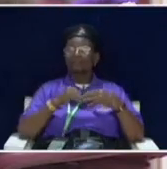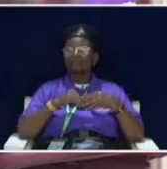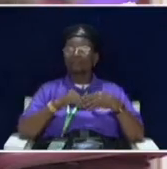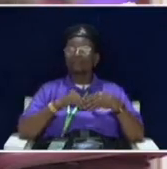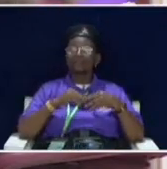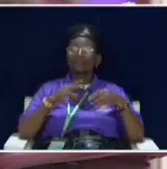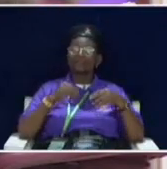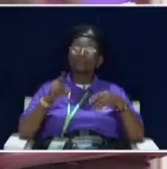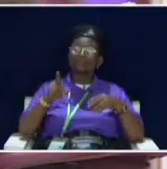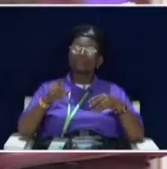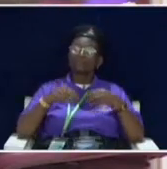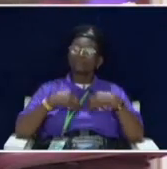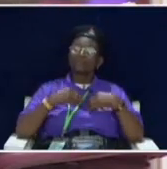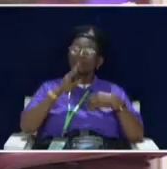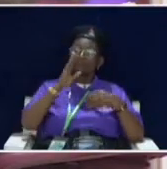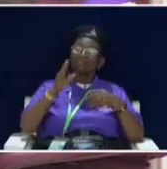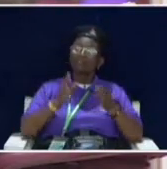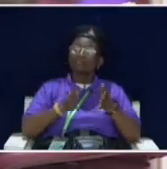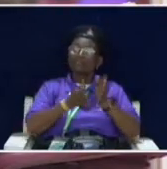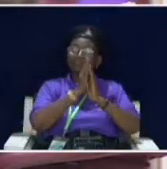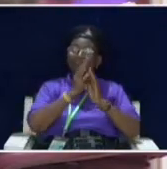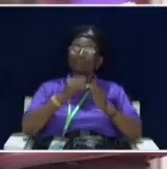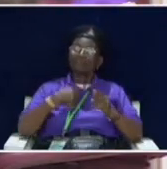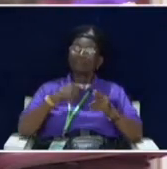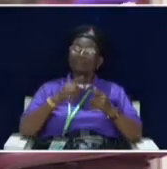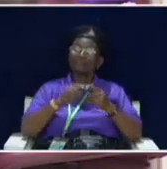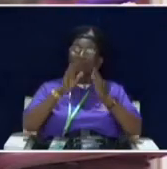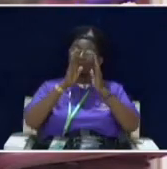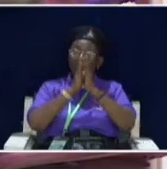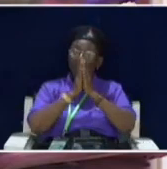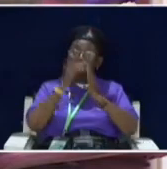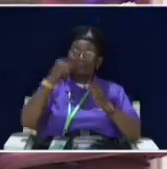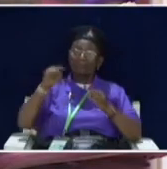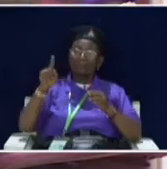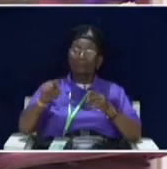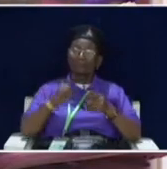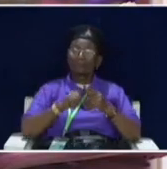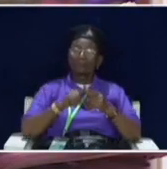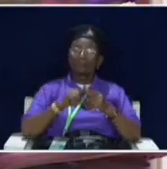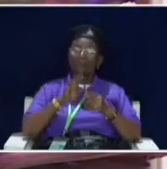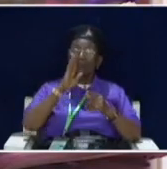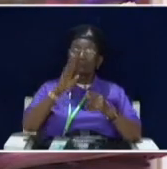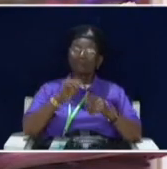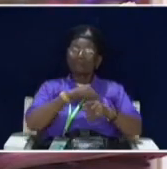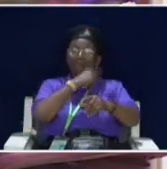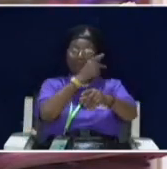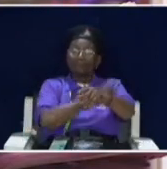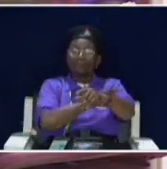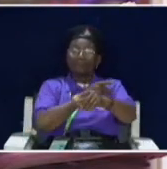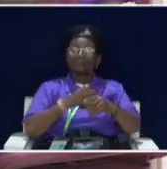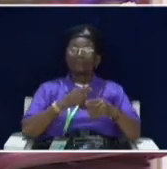And you've been asking me to pray for you to be pregnant. She said,